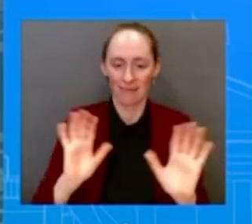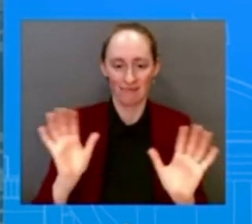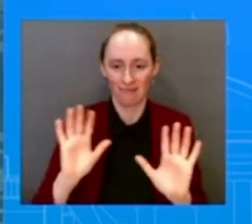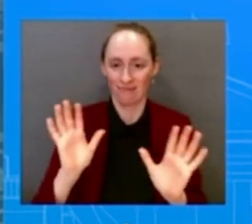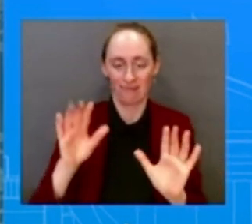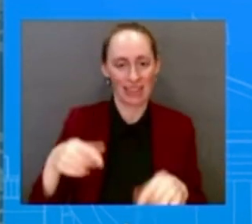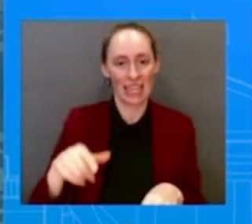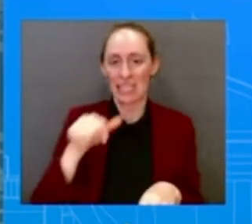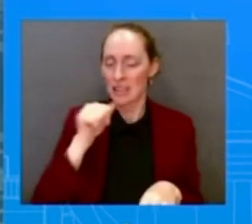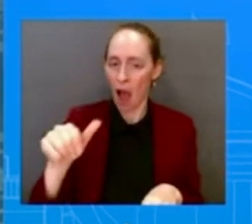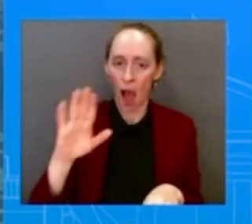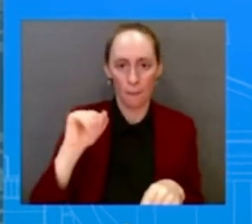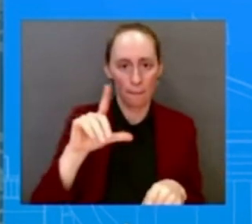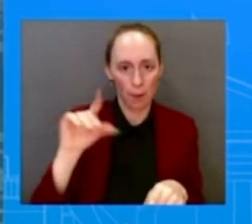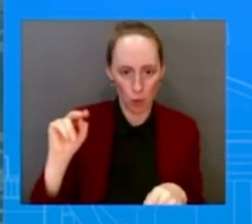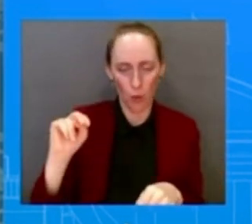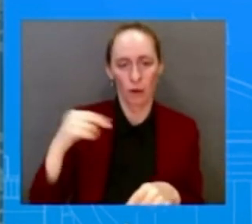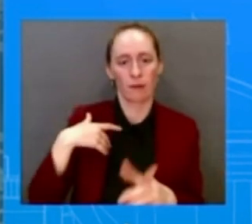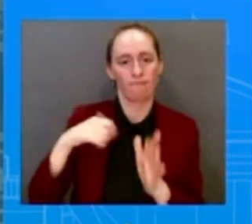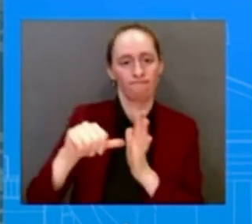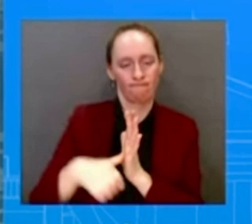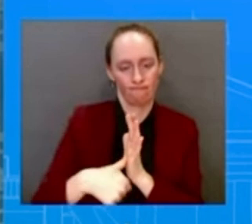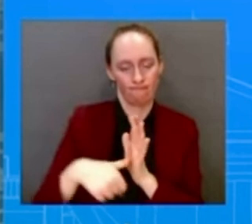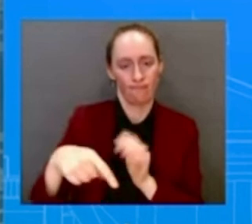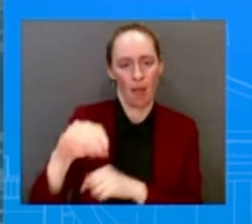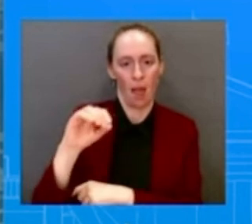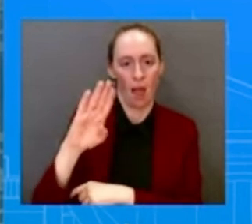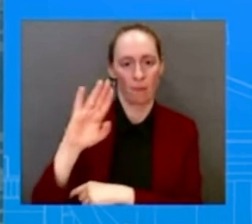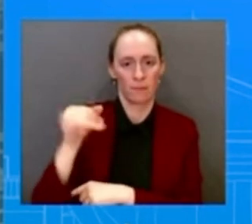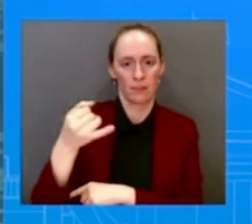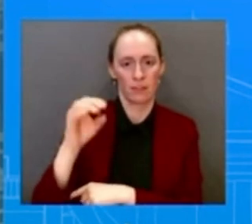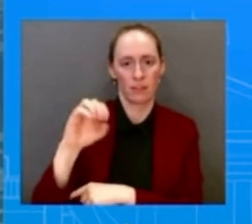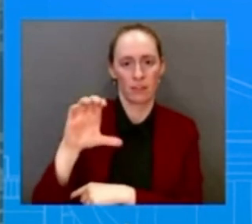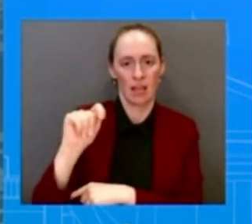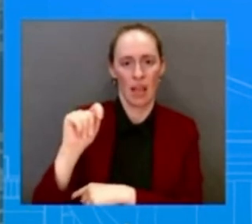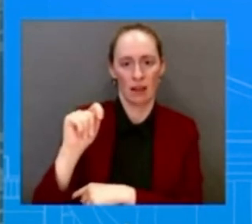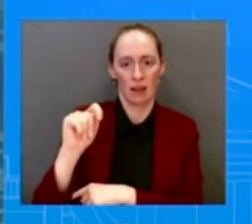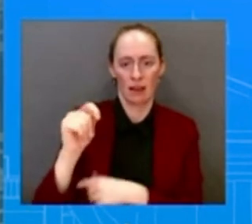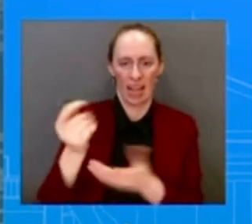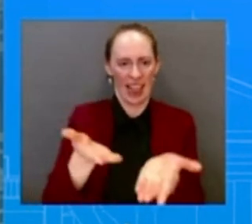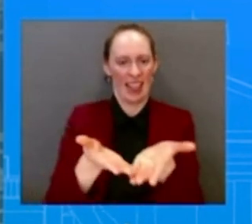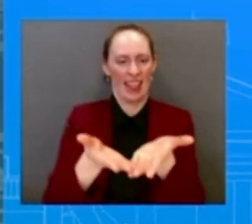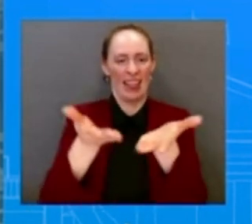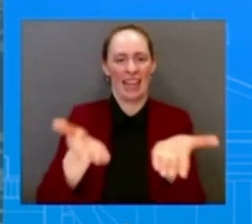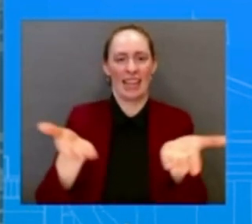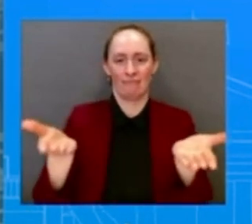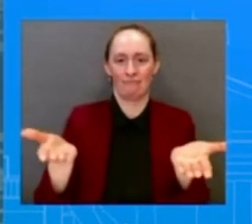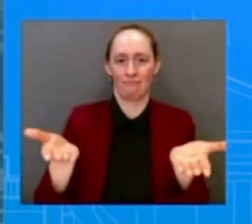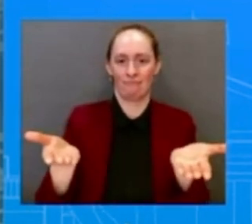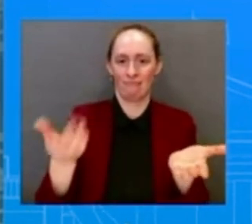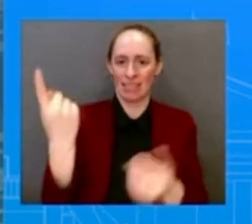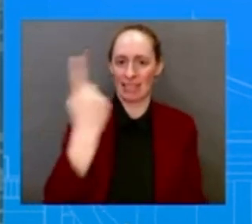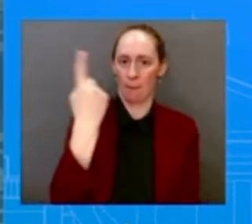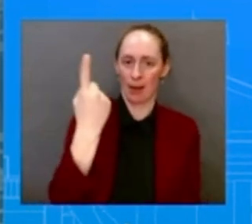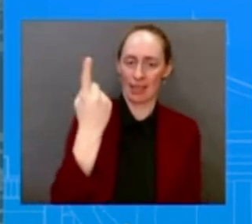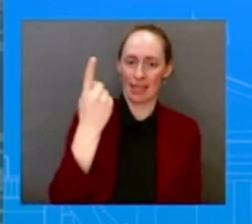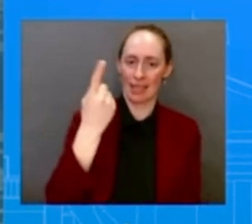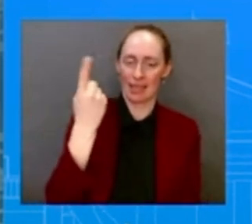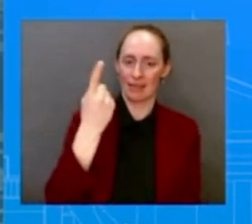on water that is frozen could help us assist make it easier for us to try to recover some of the